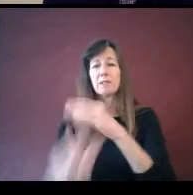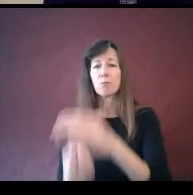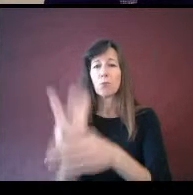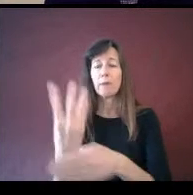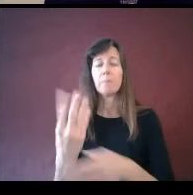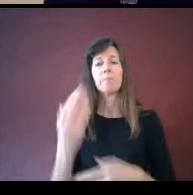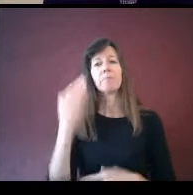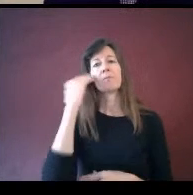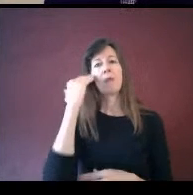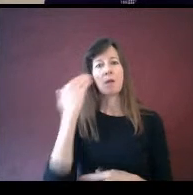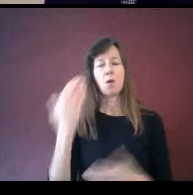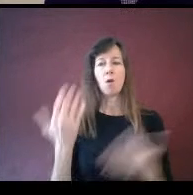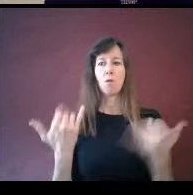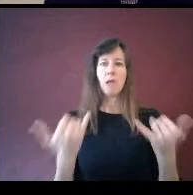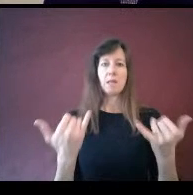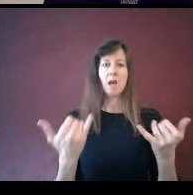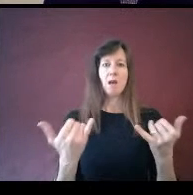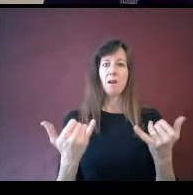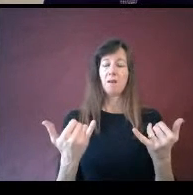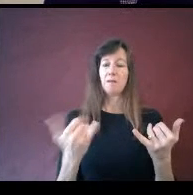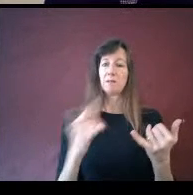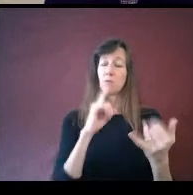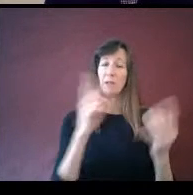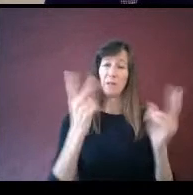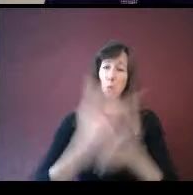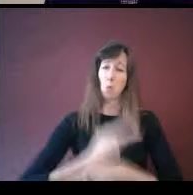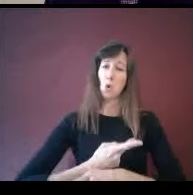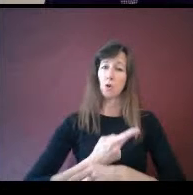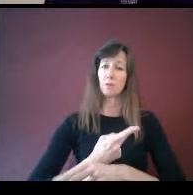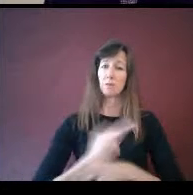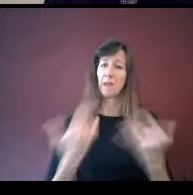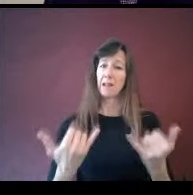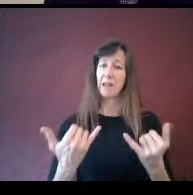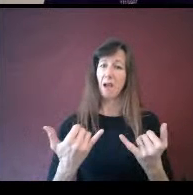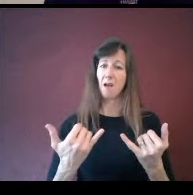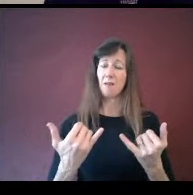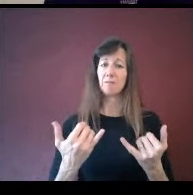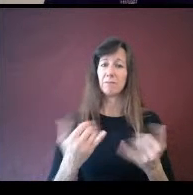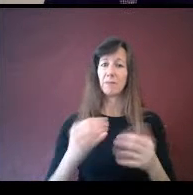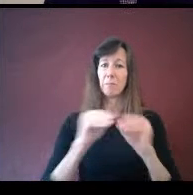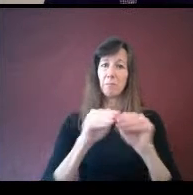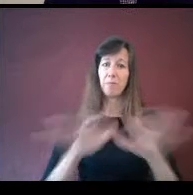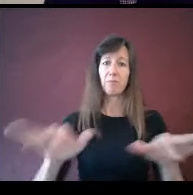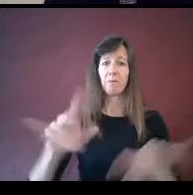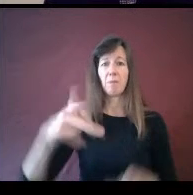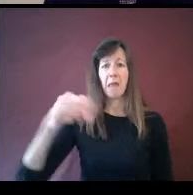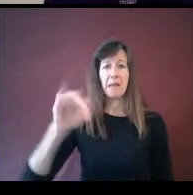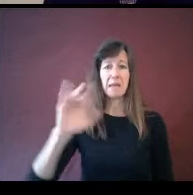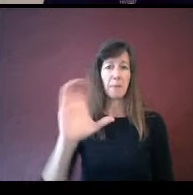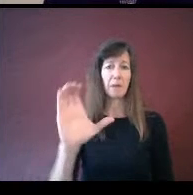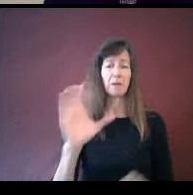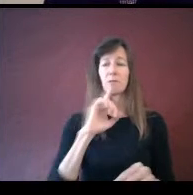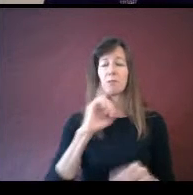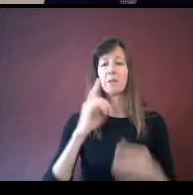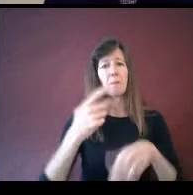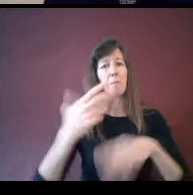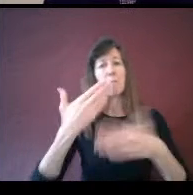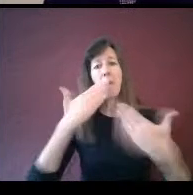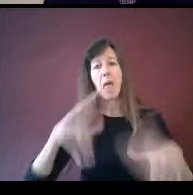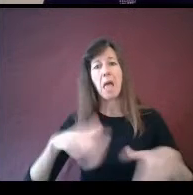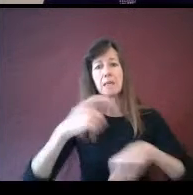bit different out there, and I understand that we've been through a lot of challenges, and we've asked a lot of